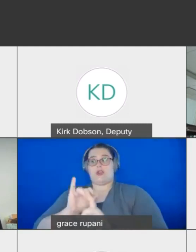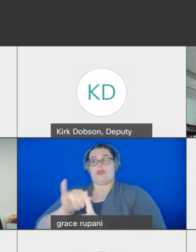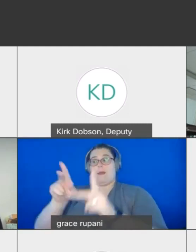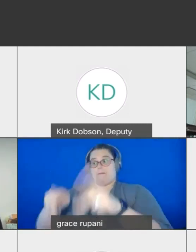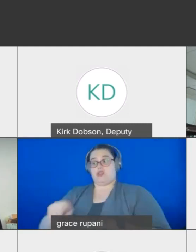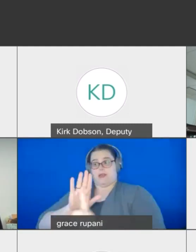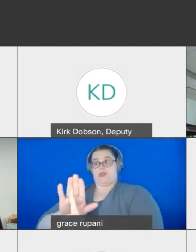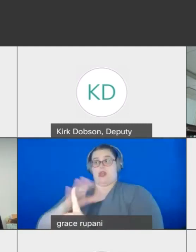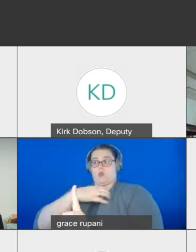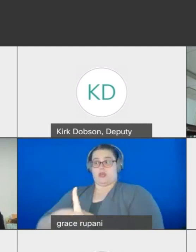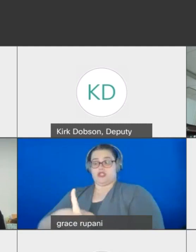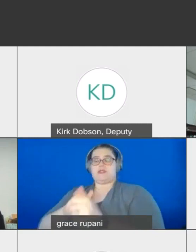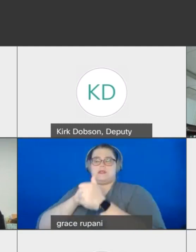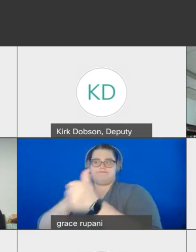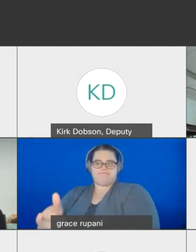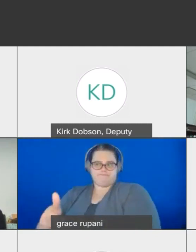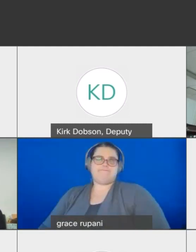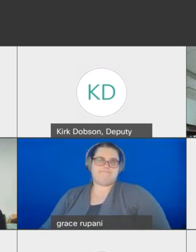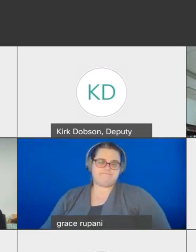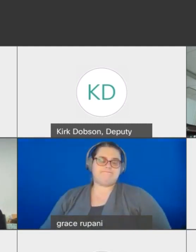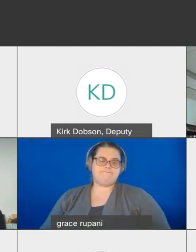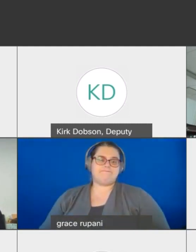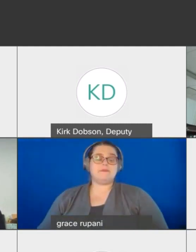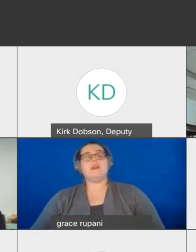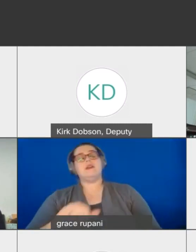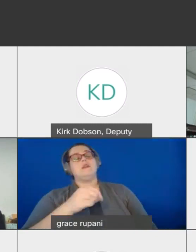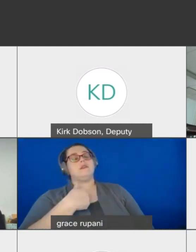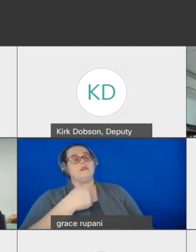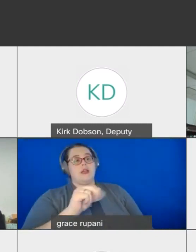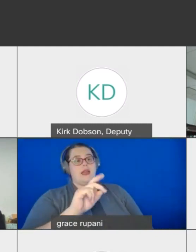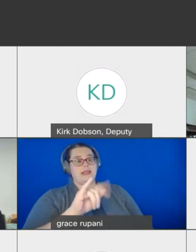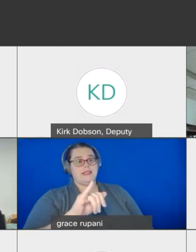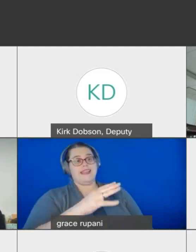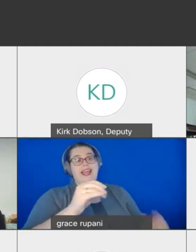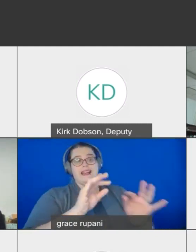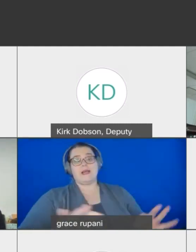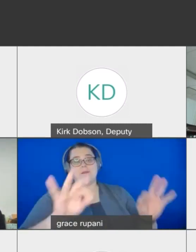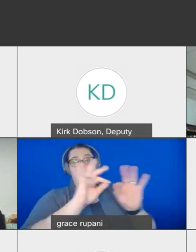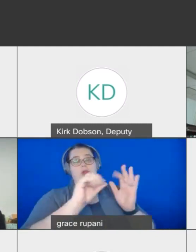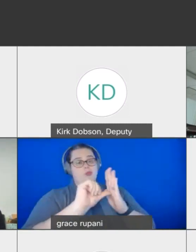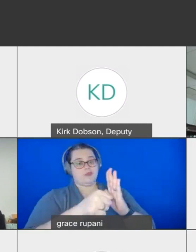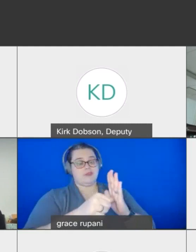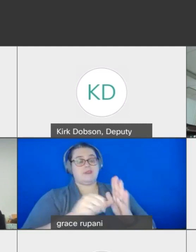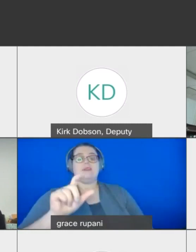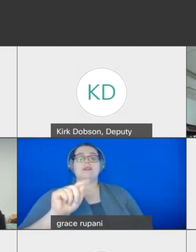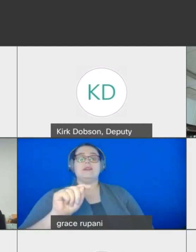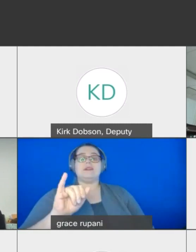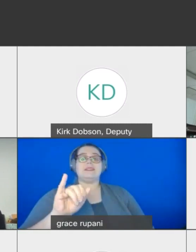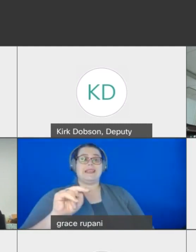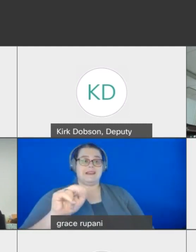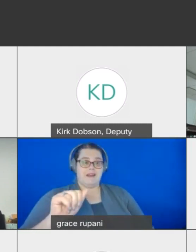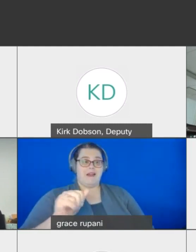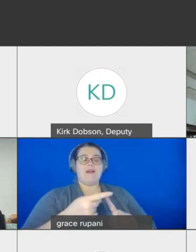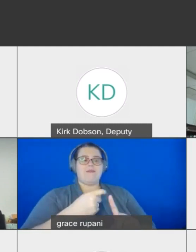place. And very importantly, also, Tina from Quality Trust for Individuals with